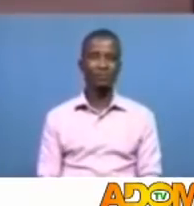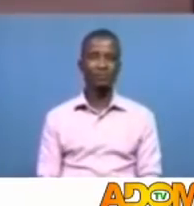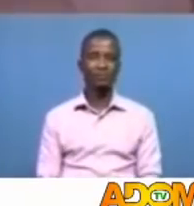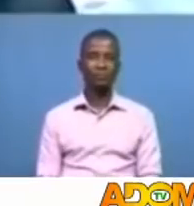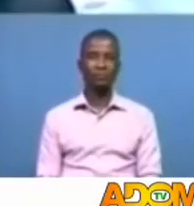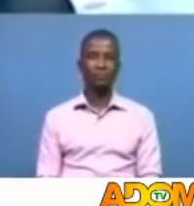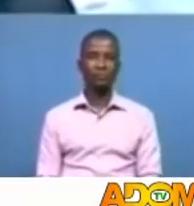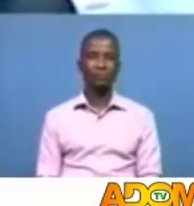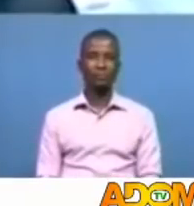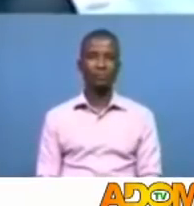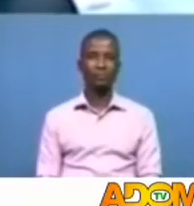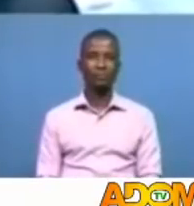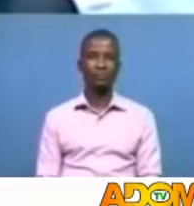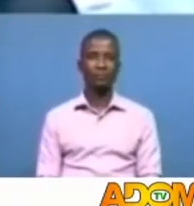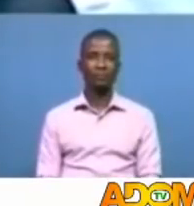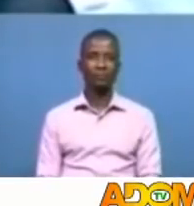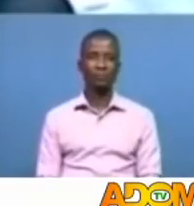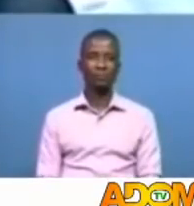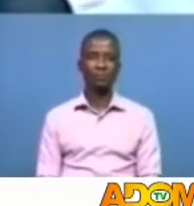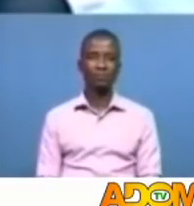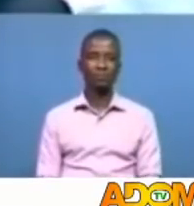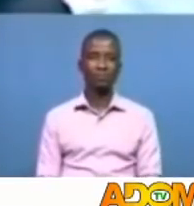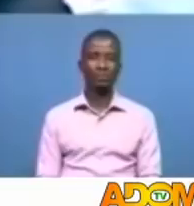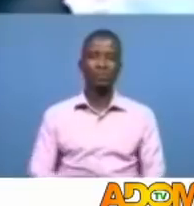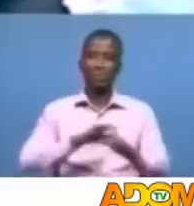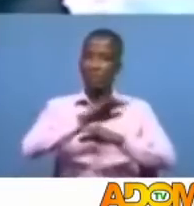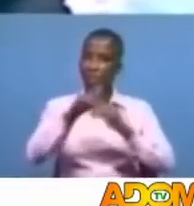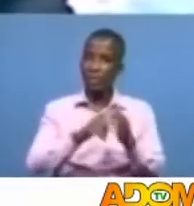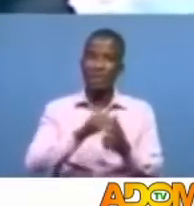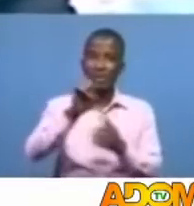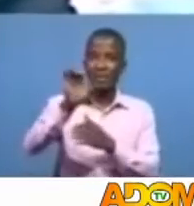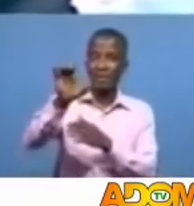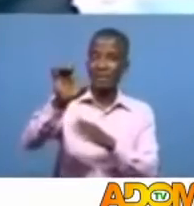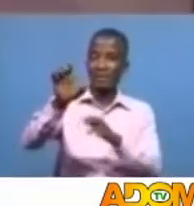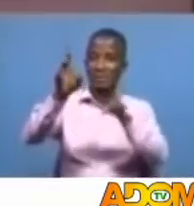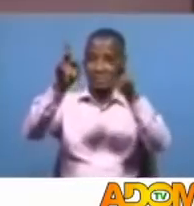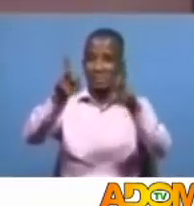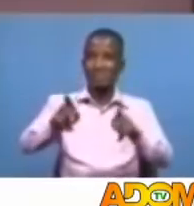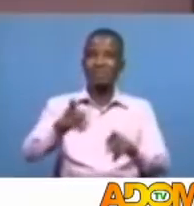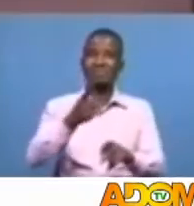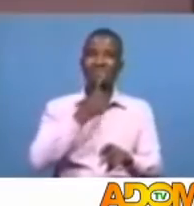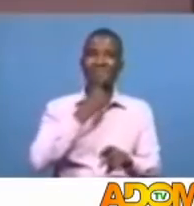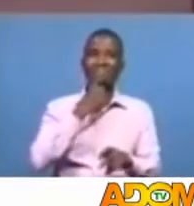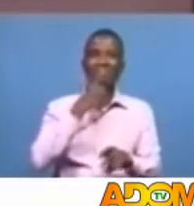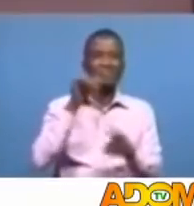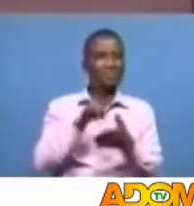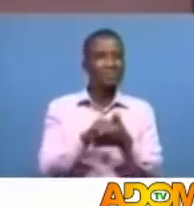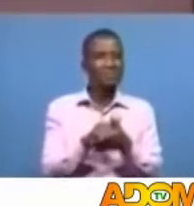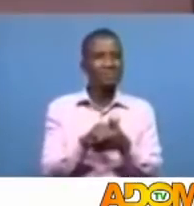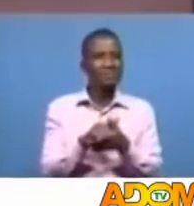the chair or the first respondent did was to